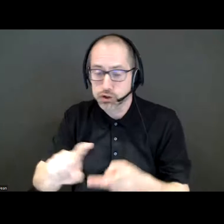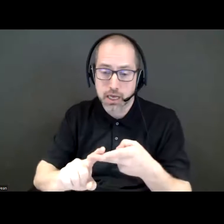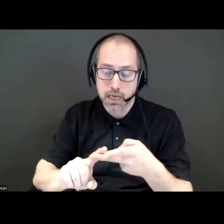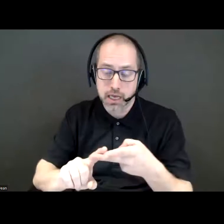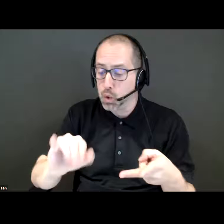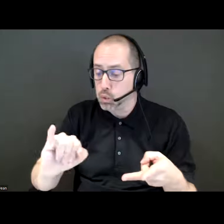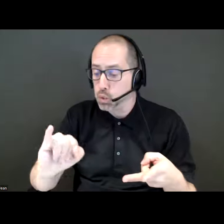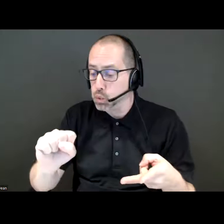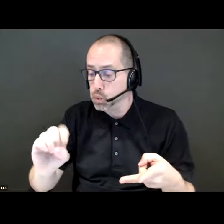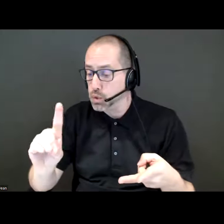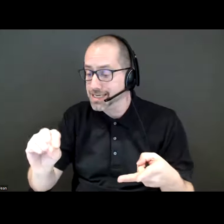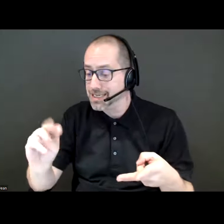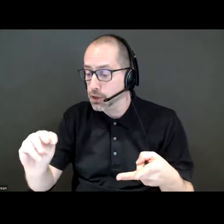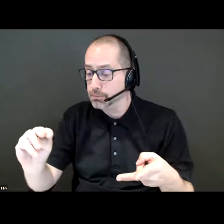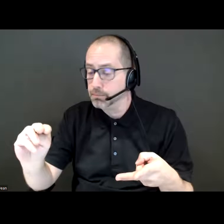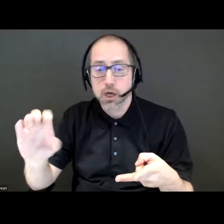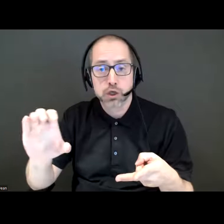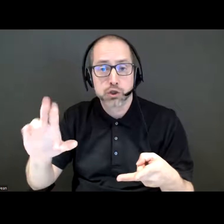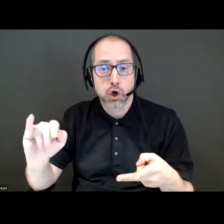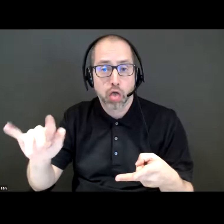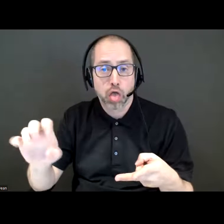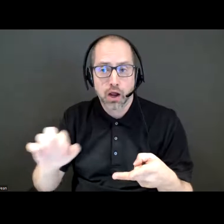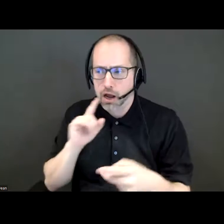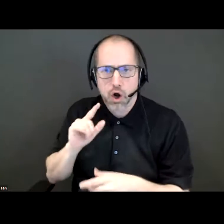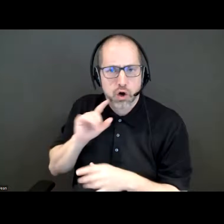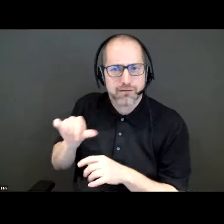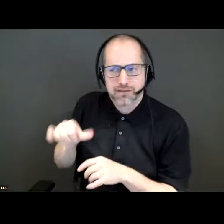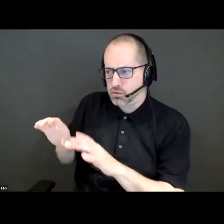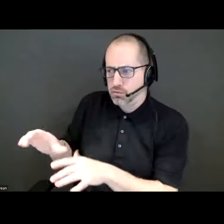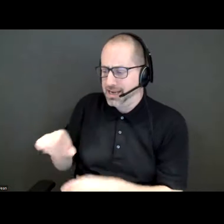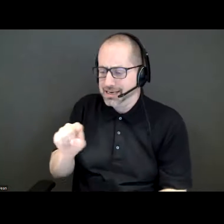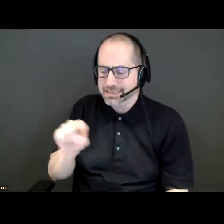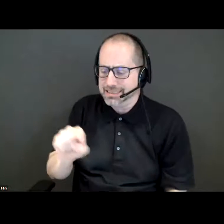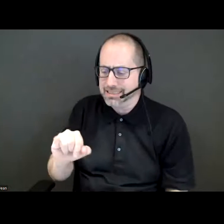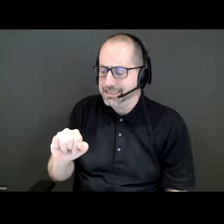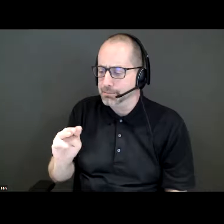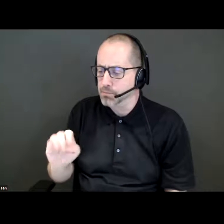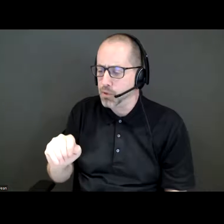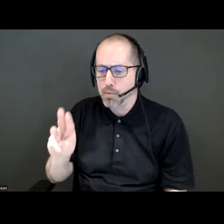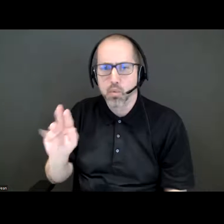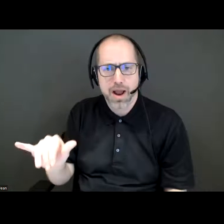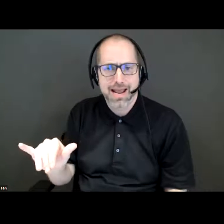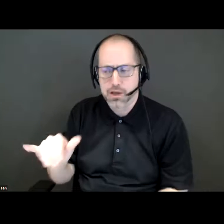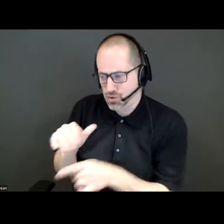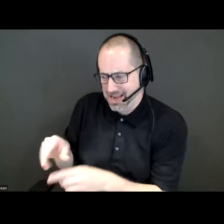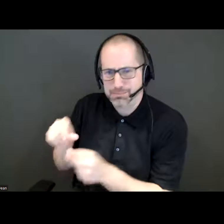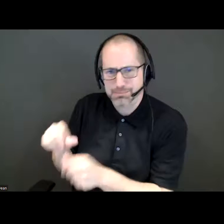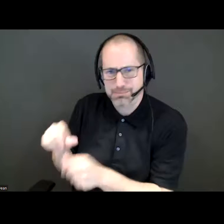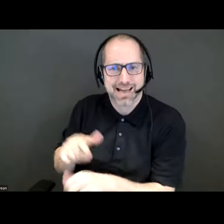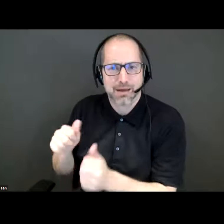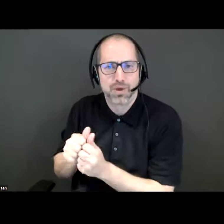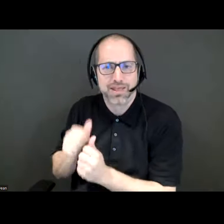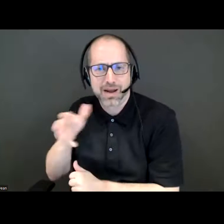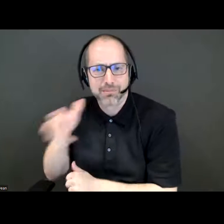of a group in Zimbabwe where you could have time on the bench with grandmother. So people who need time to process the